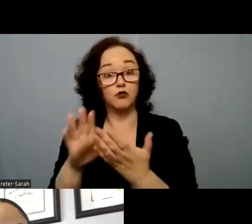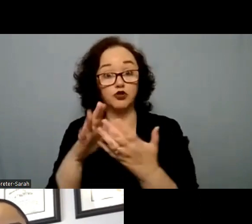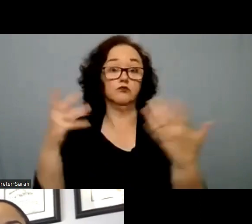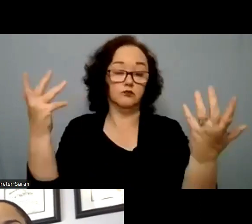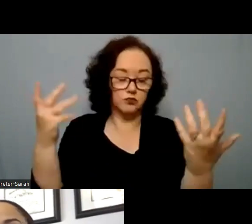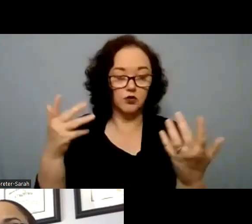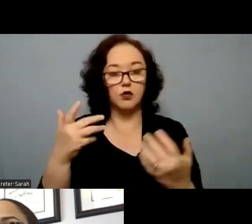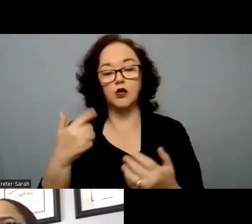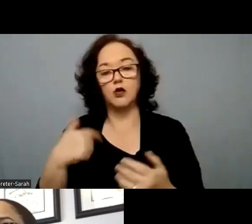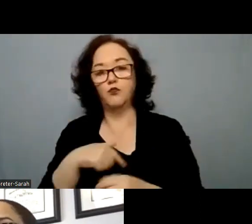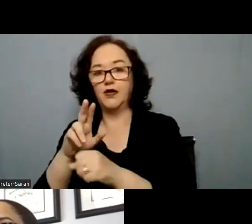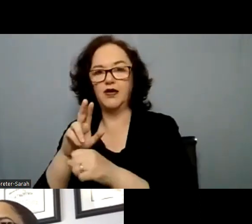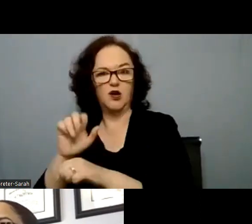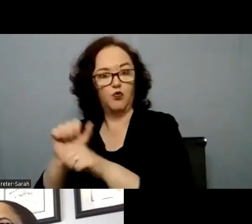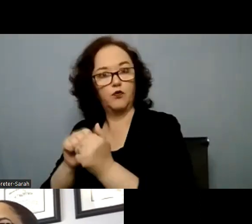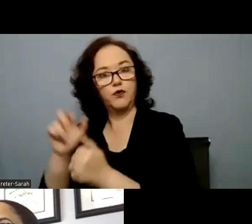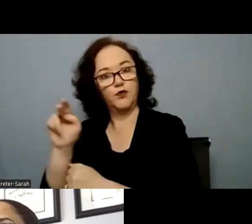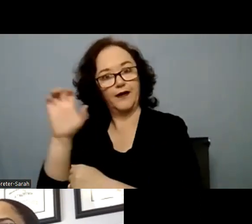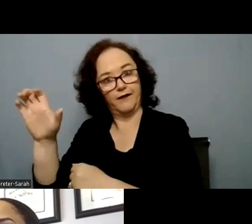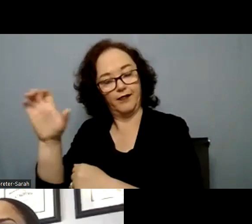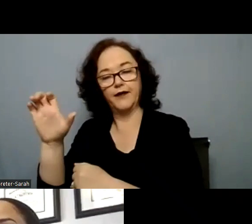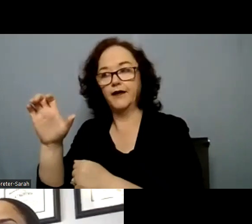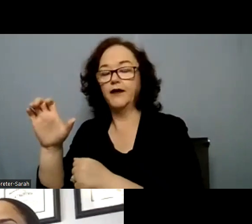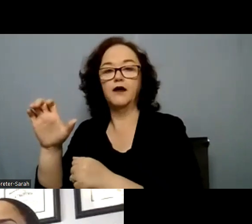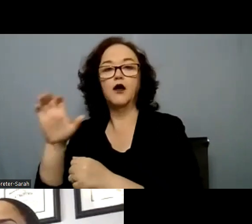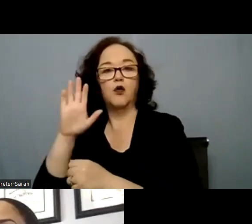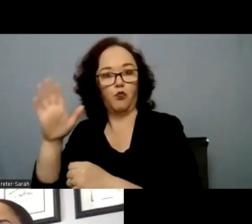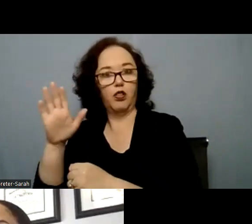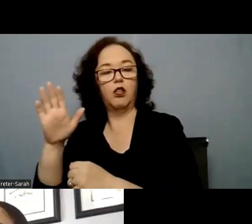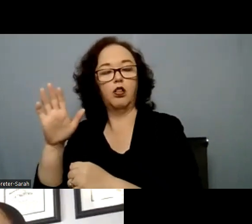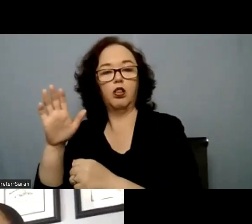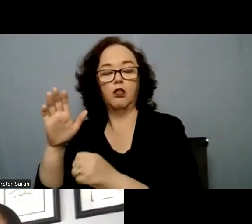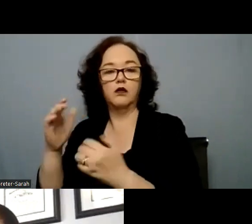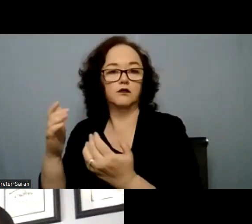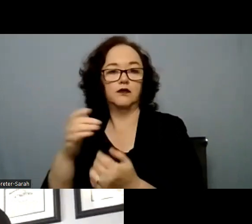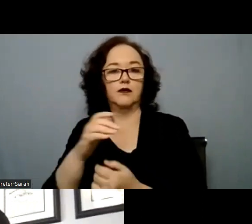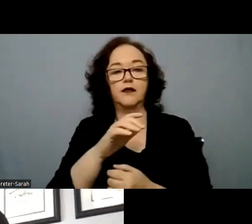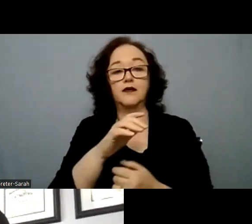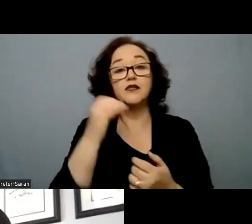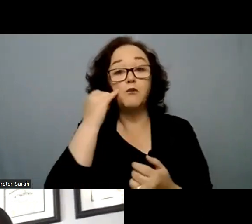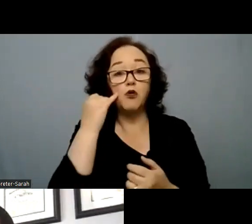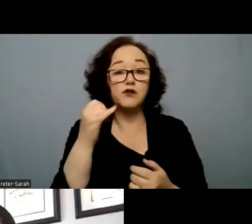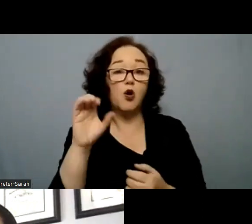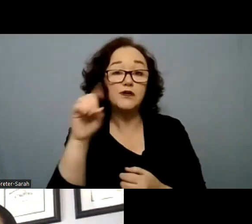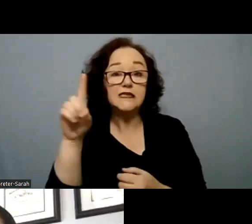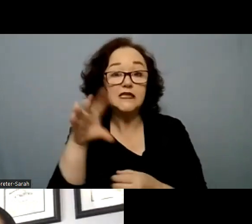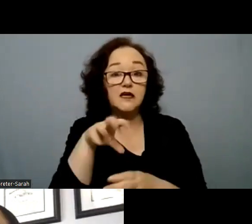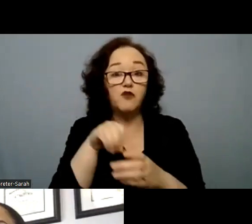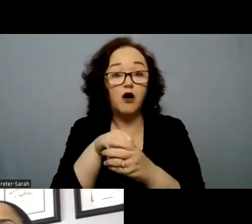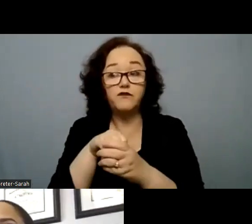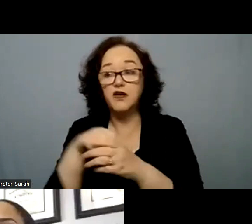North Carolina that sends a peer along on EMS calls when an overdose is involved, and is there